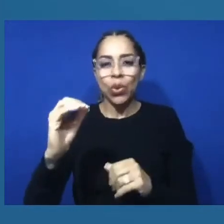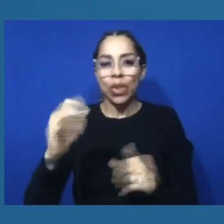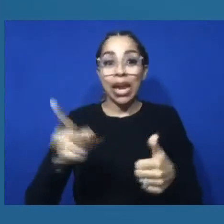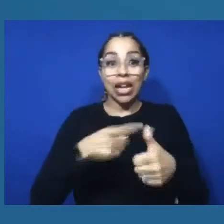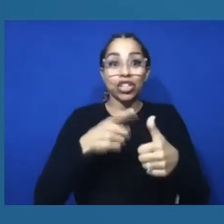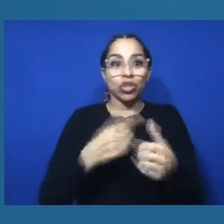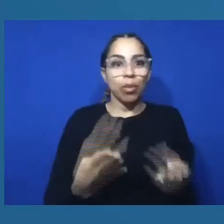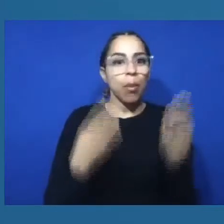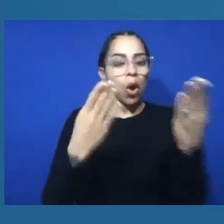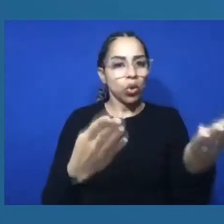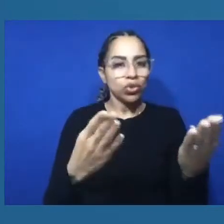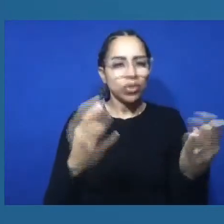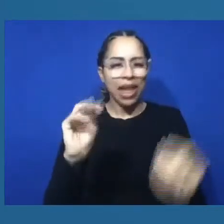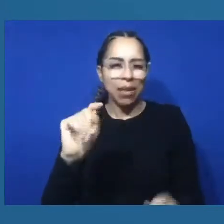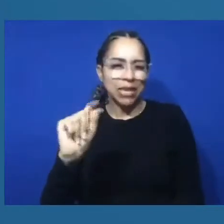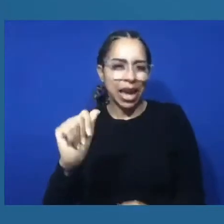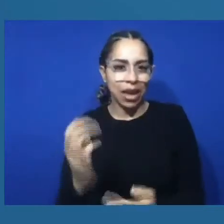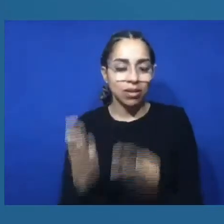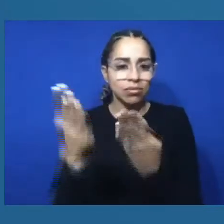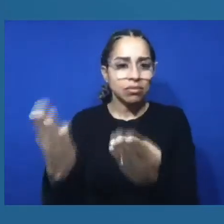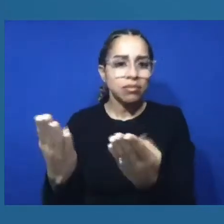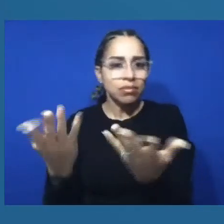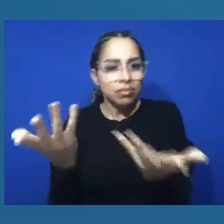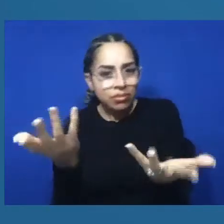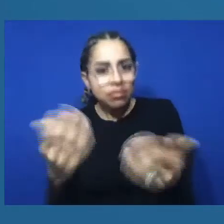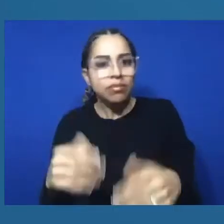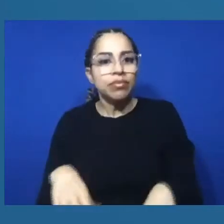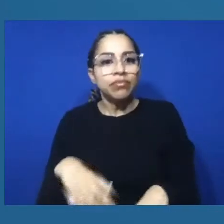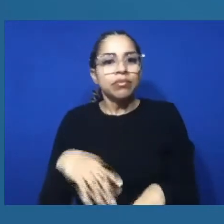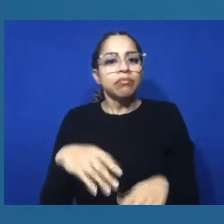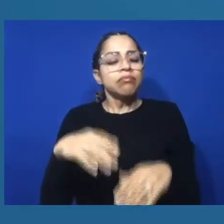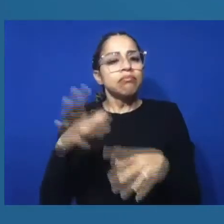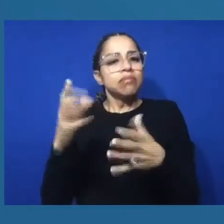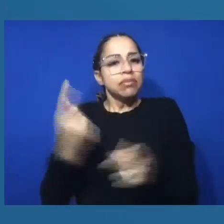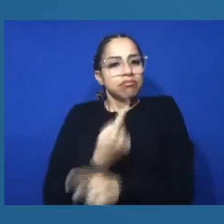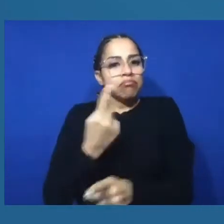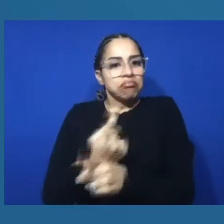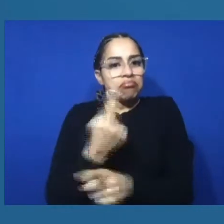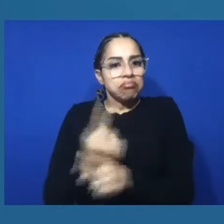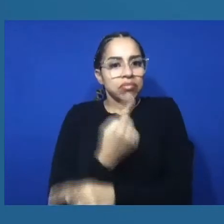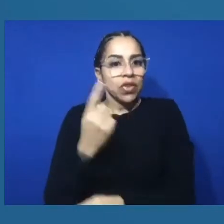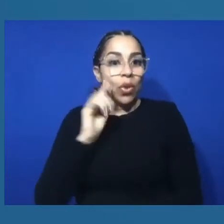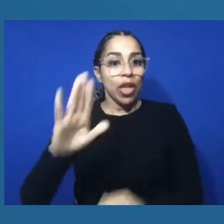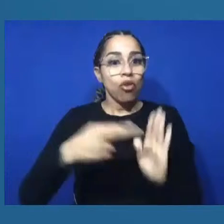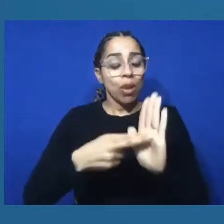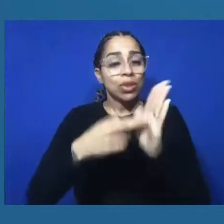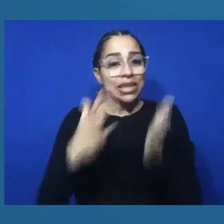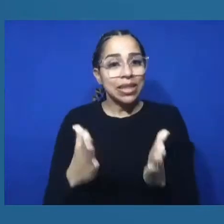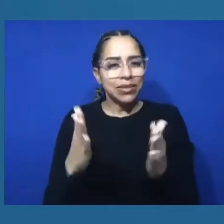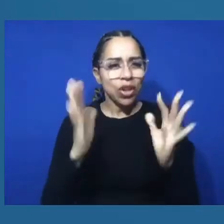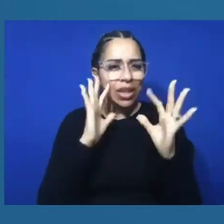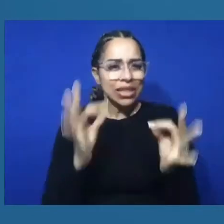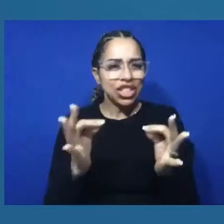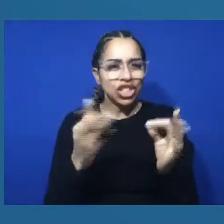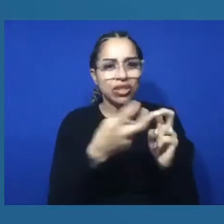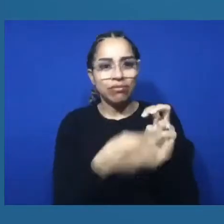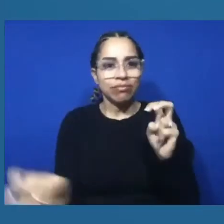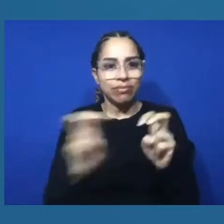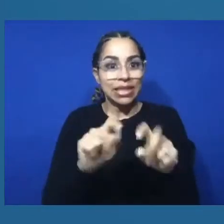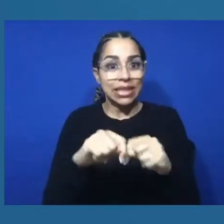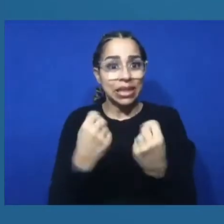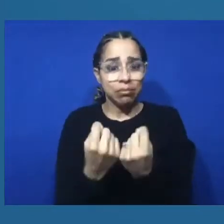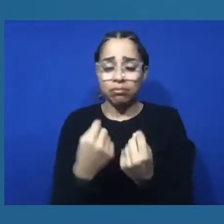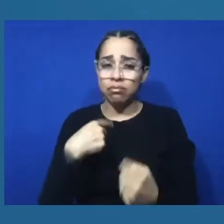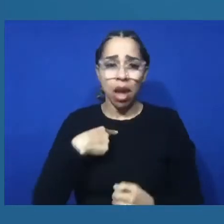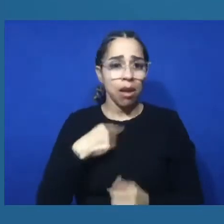leaders first or to the representatives on the decision-making panel, I'm willing to sit down and roll up our sleeves and to find the path forward